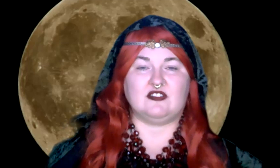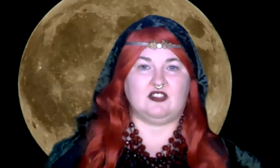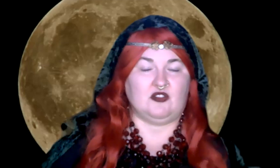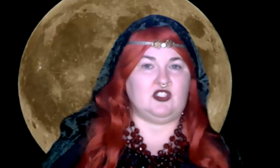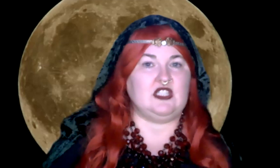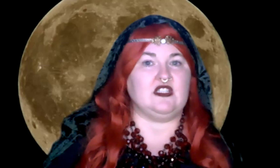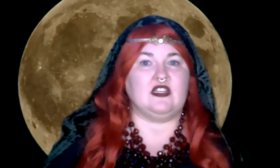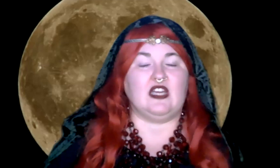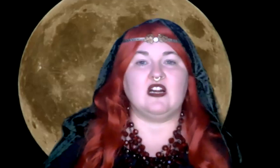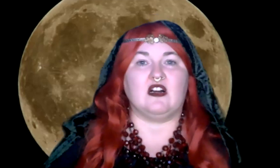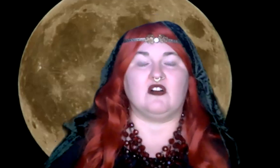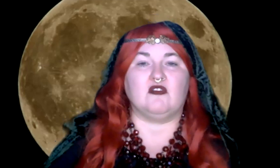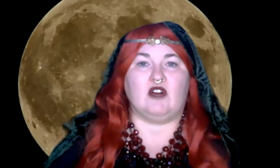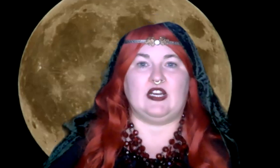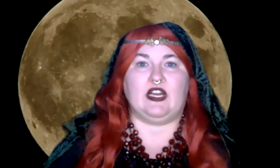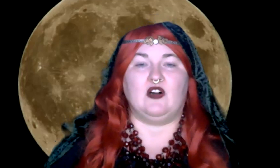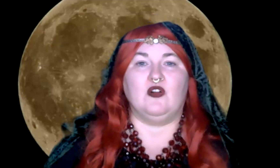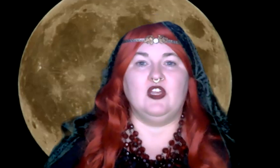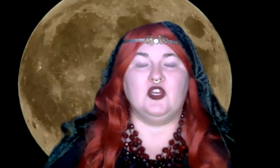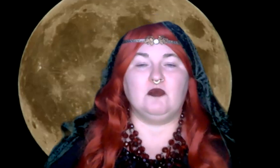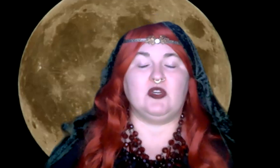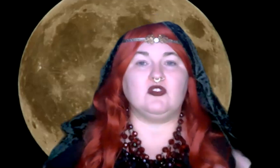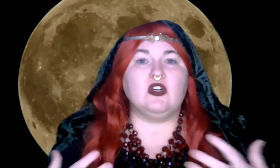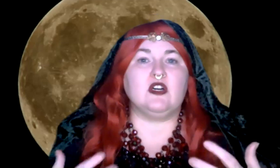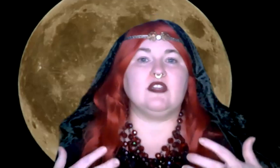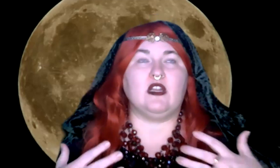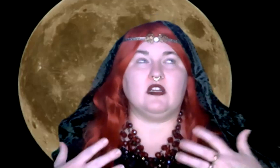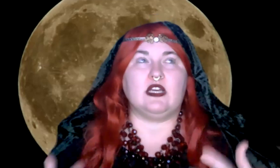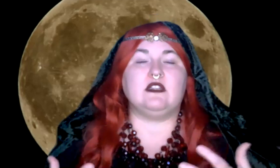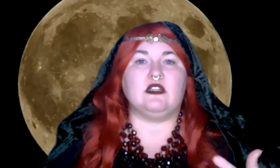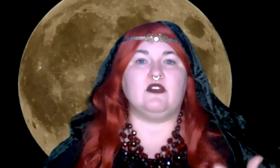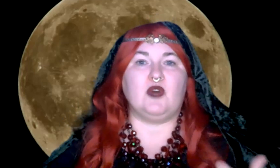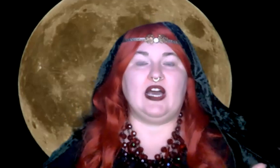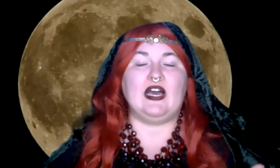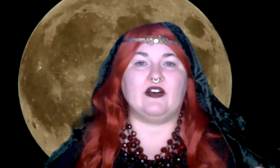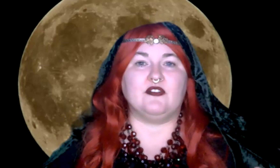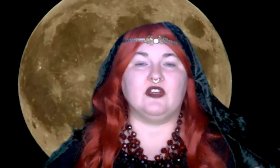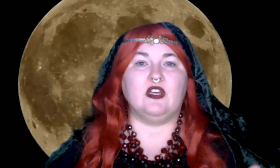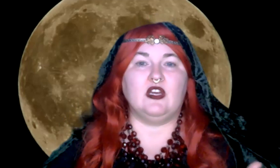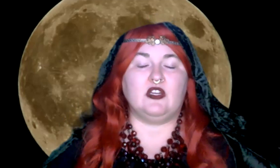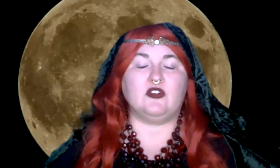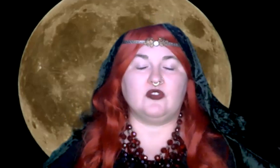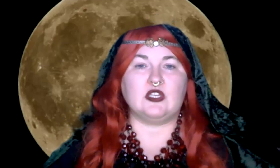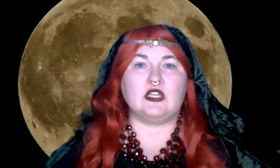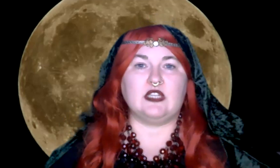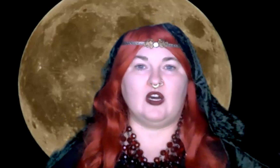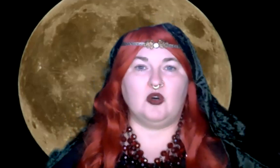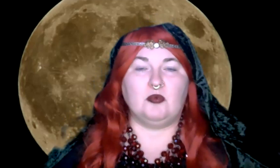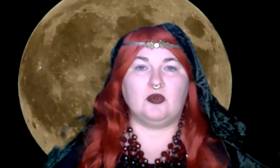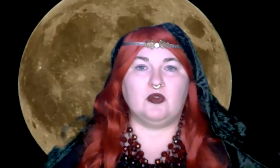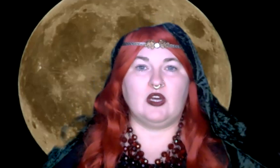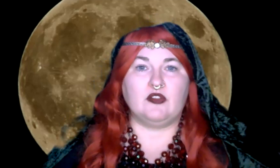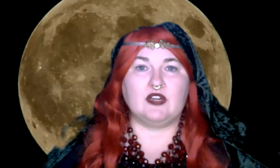that she's not there right now, but you took that intense love you have and you're using it to